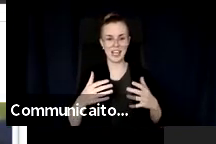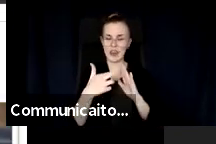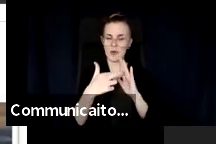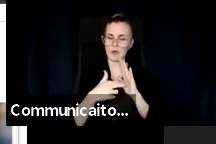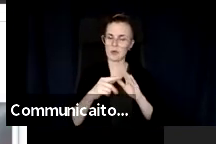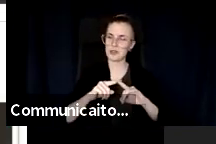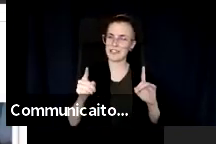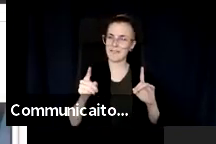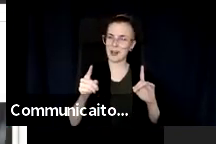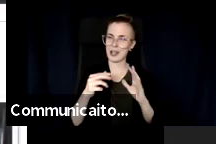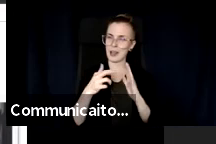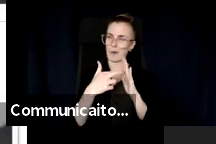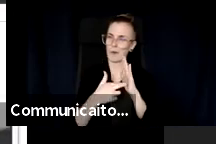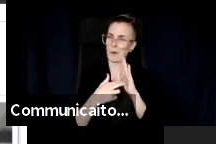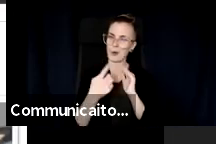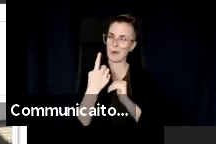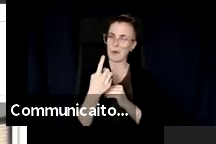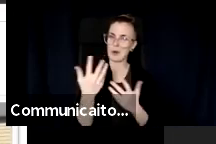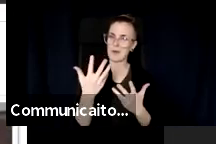go!